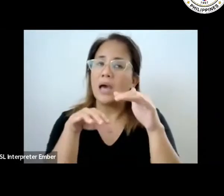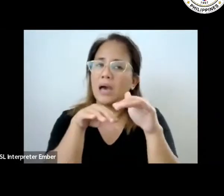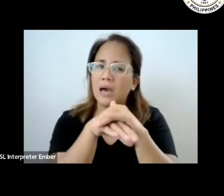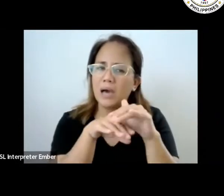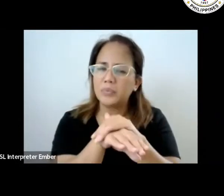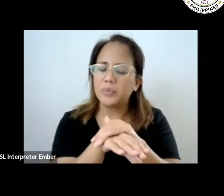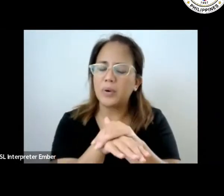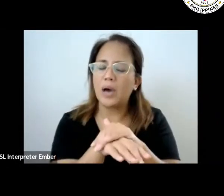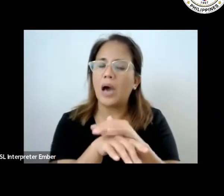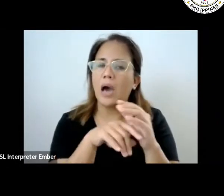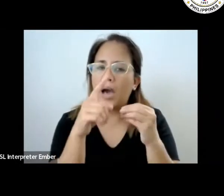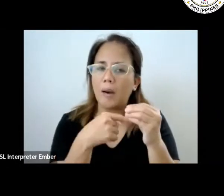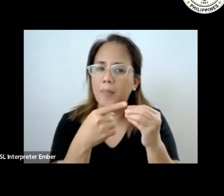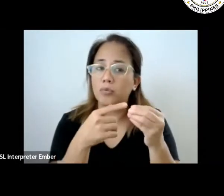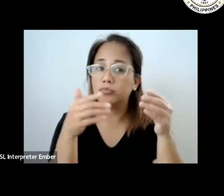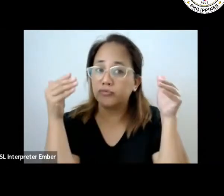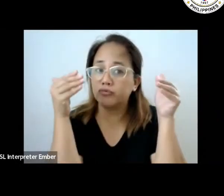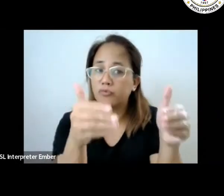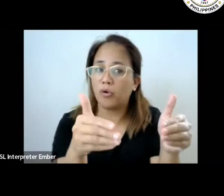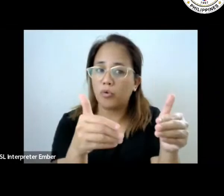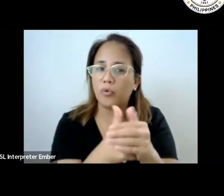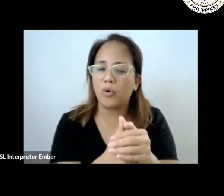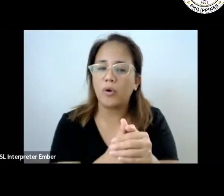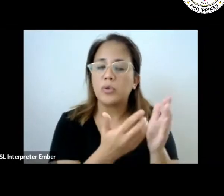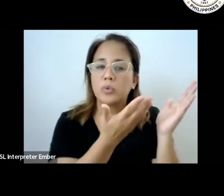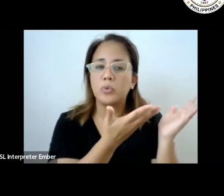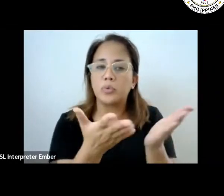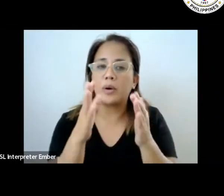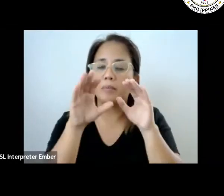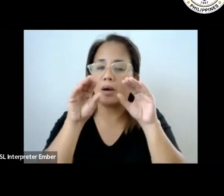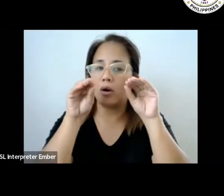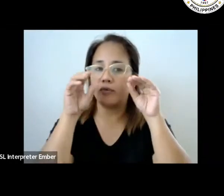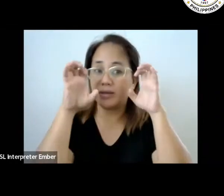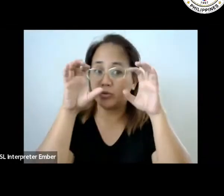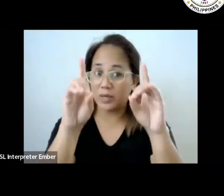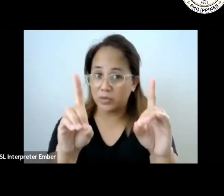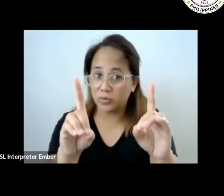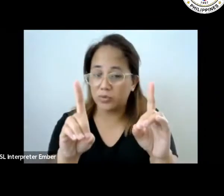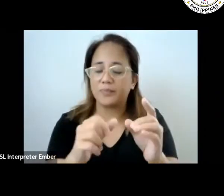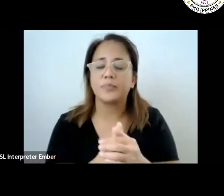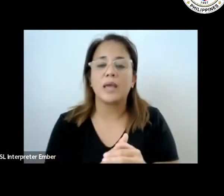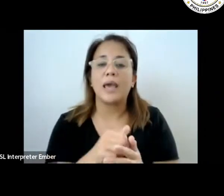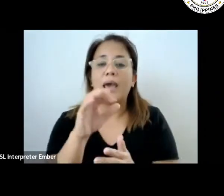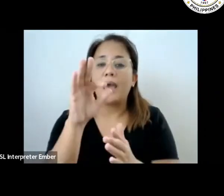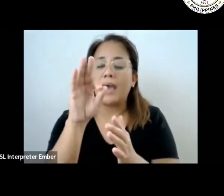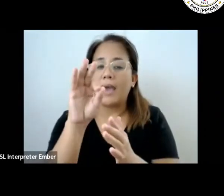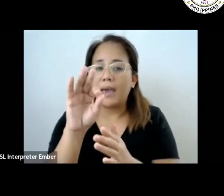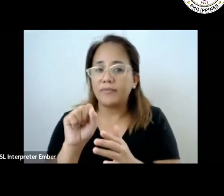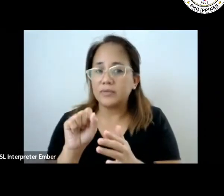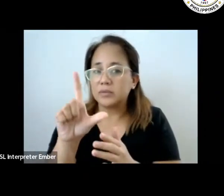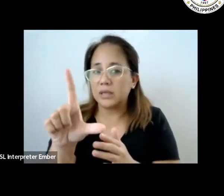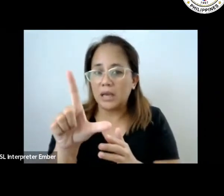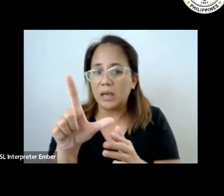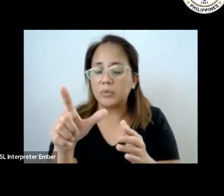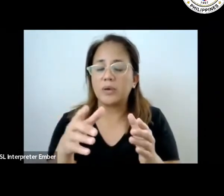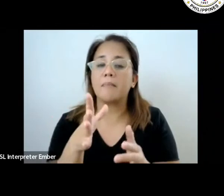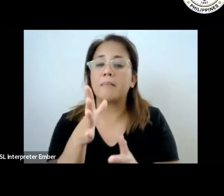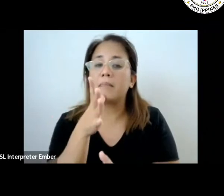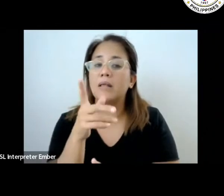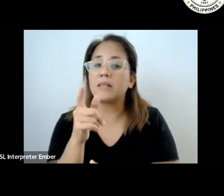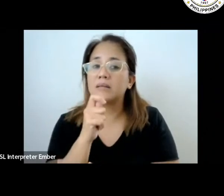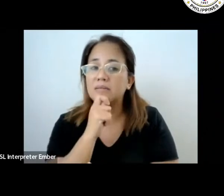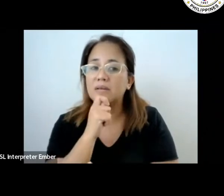deals primarily with the delivery of education, whereas FSL recognition as mother tongue is